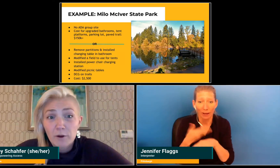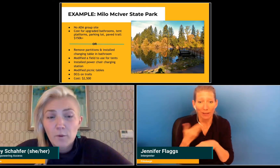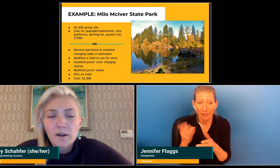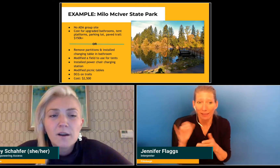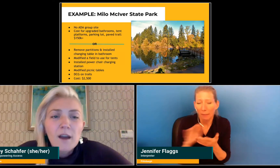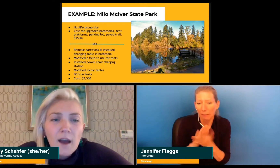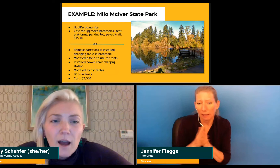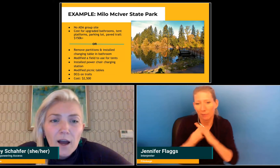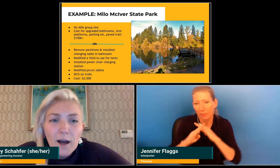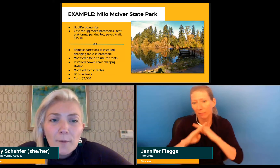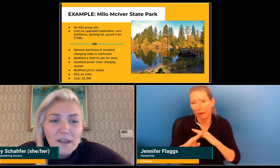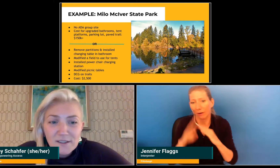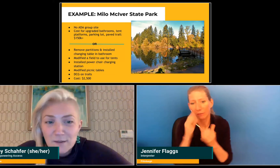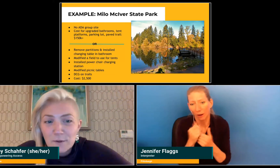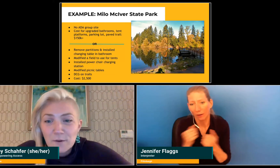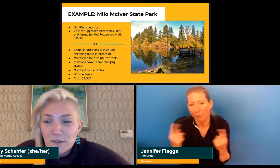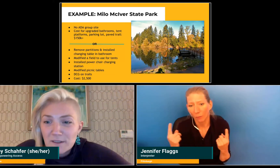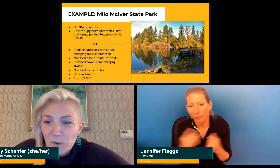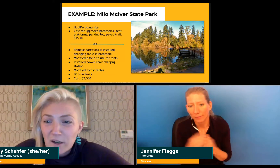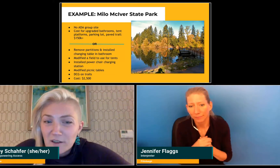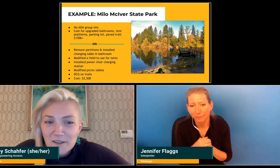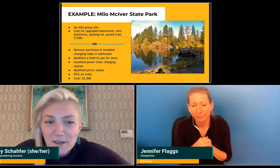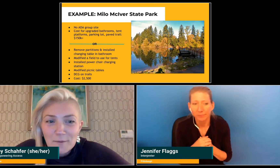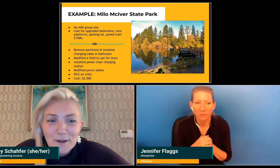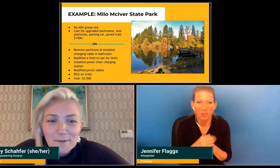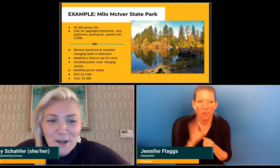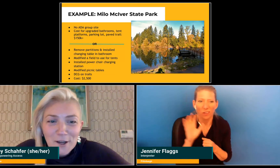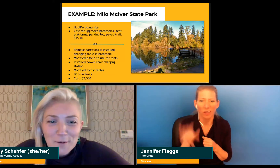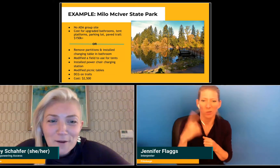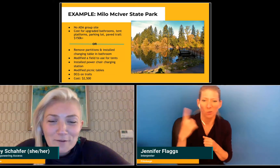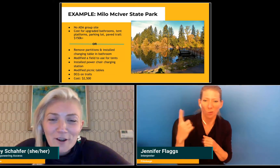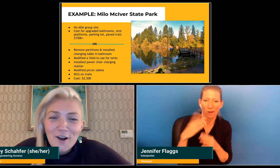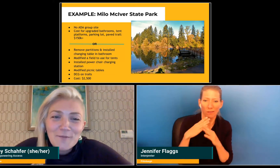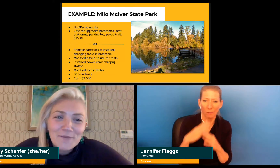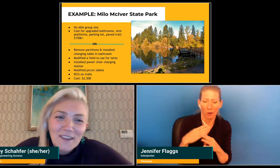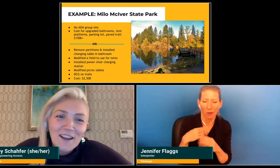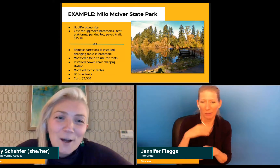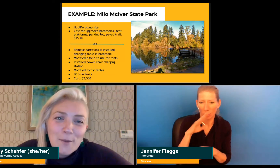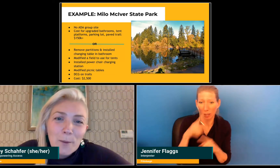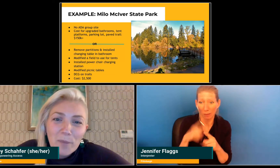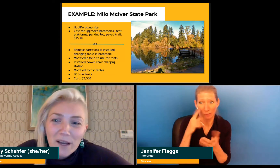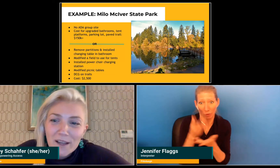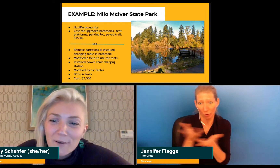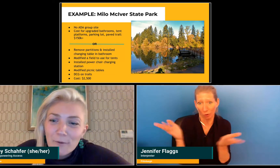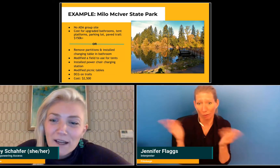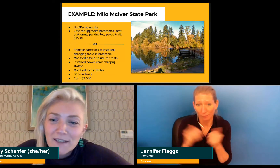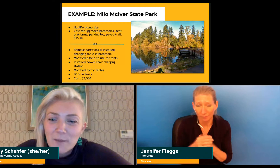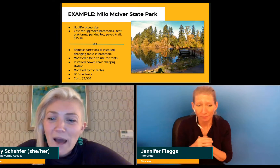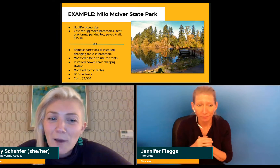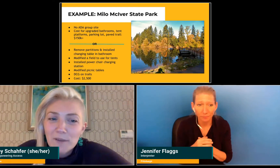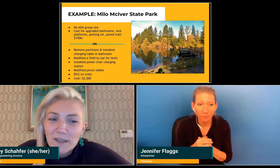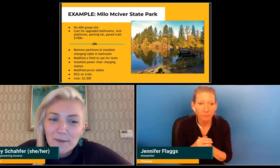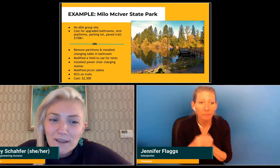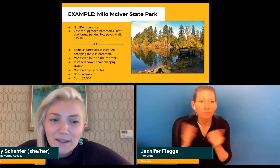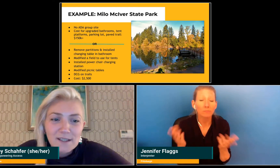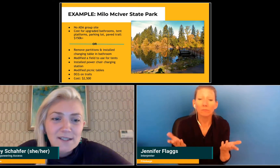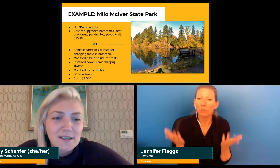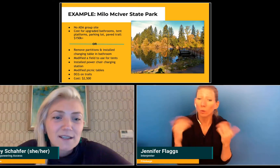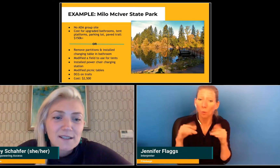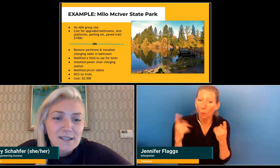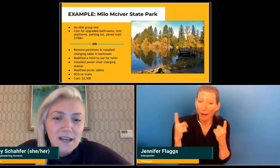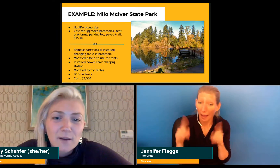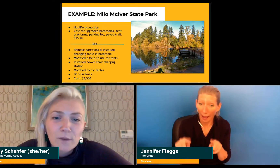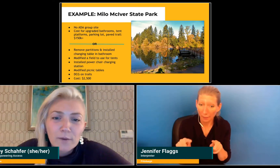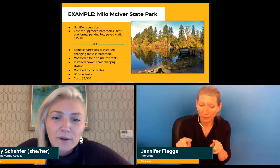for everyone. And so that's one of the barriers that I'm talking about for y'all. But what ended up happening with